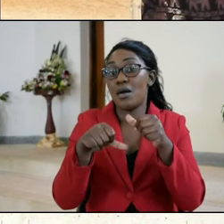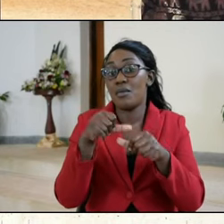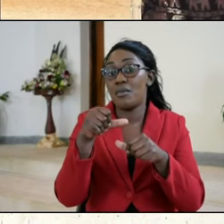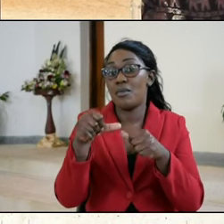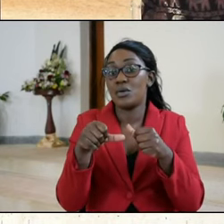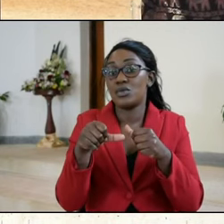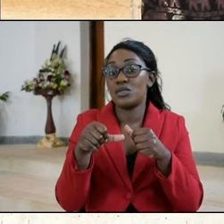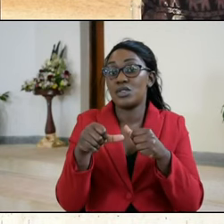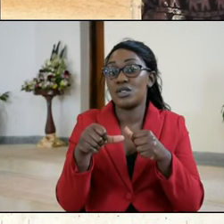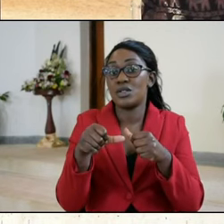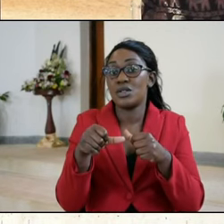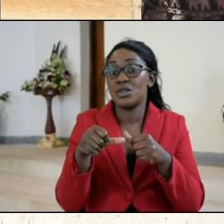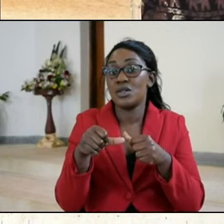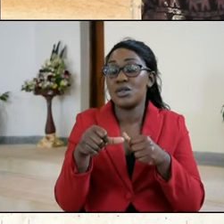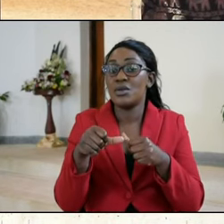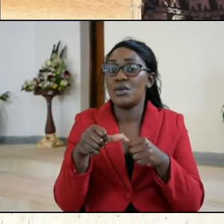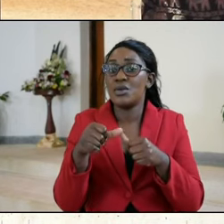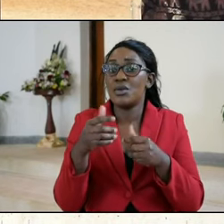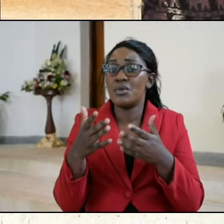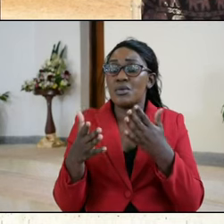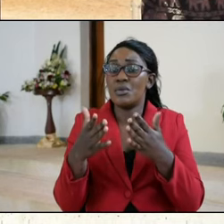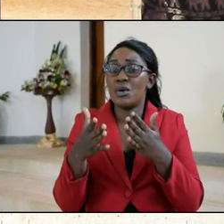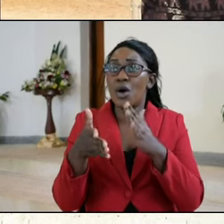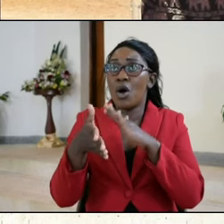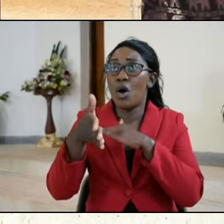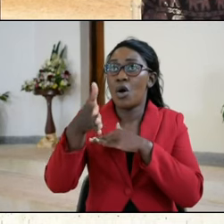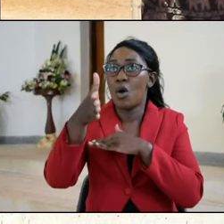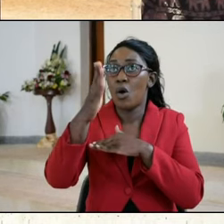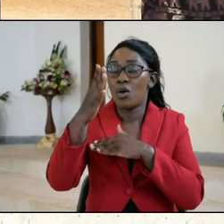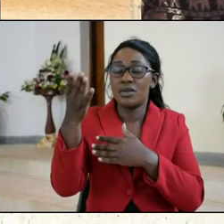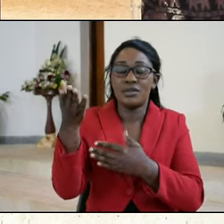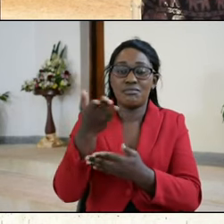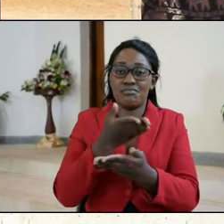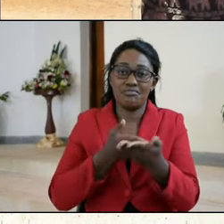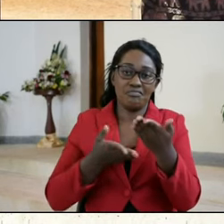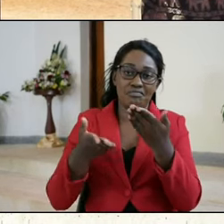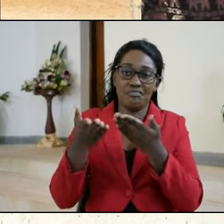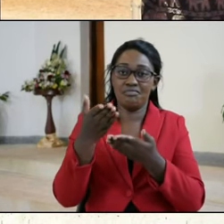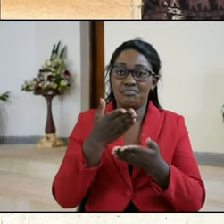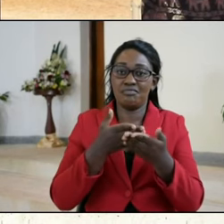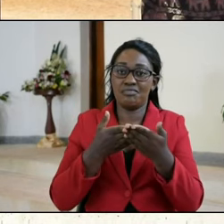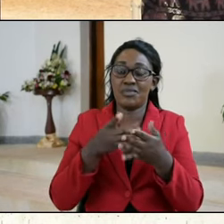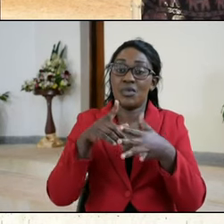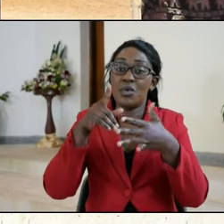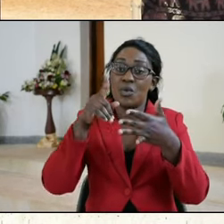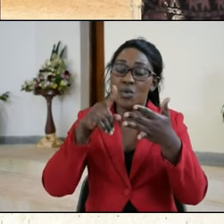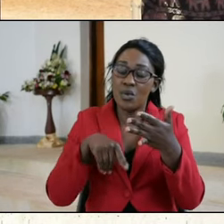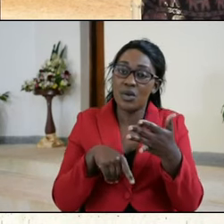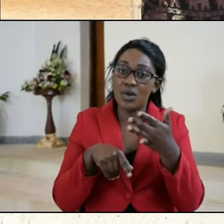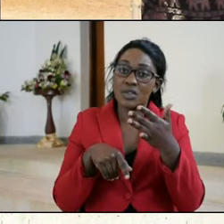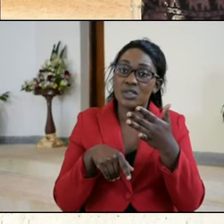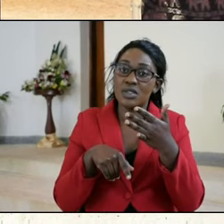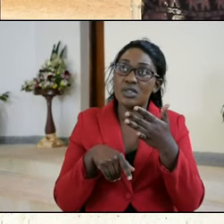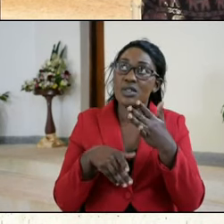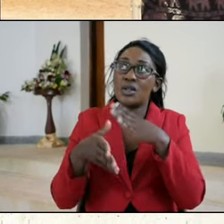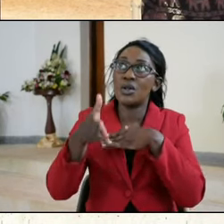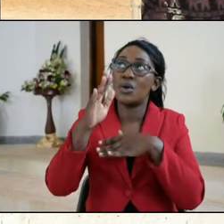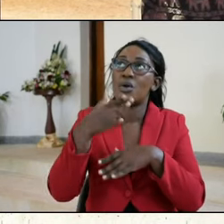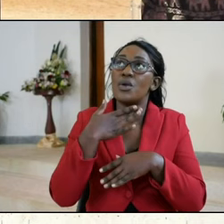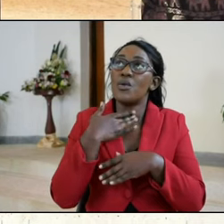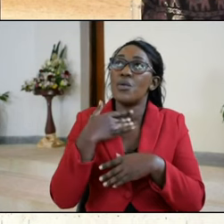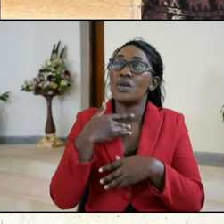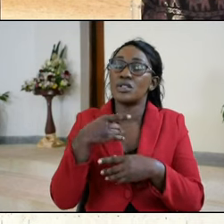with God based on our faith in Him and understanding what He wants from us as a prerequisite for